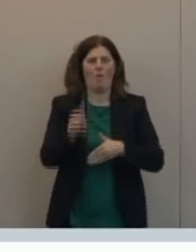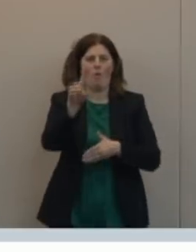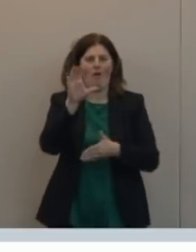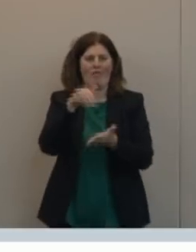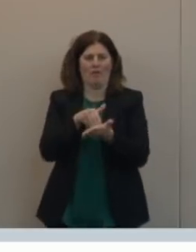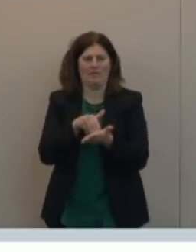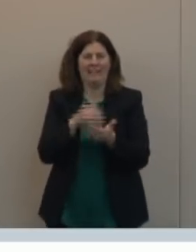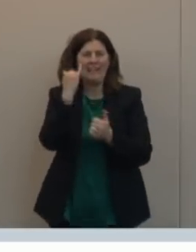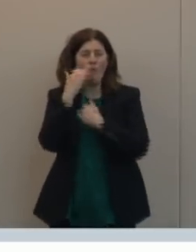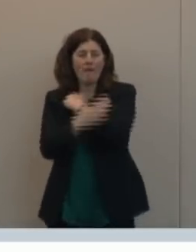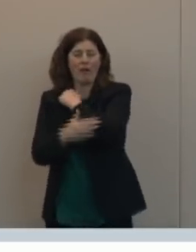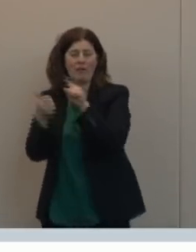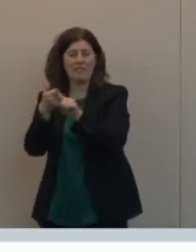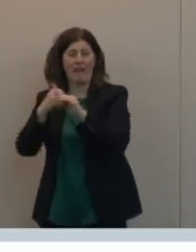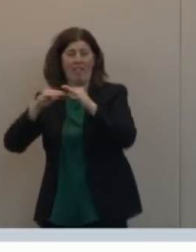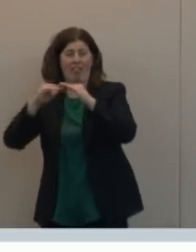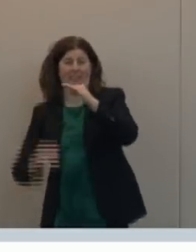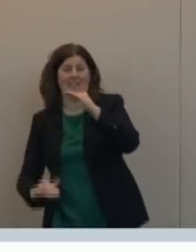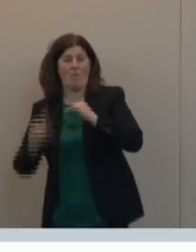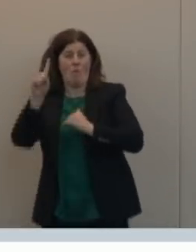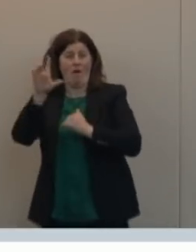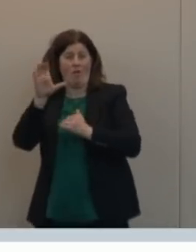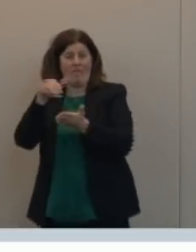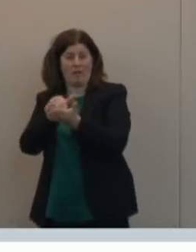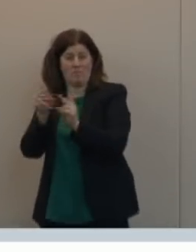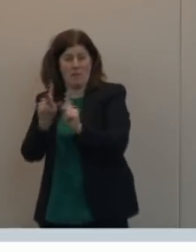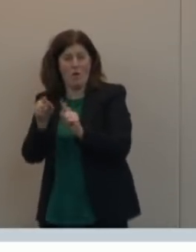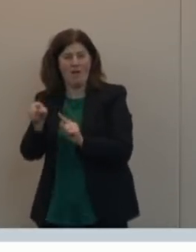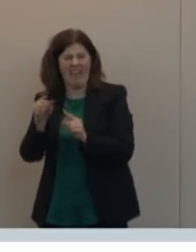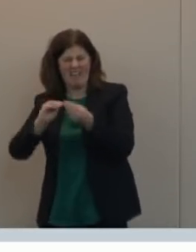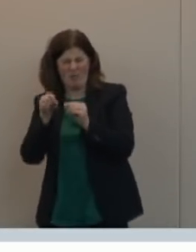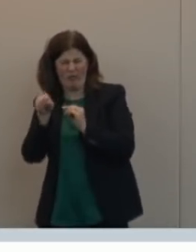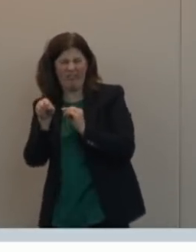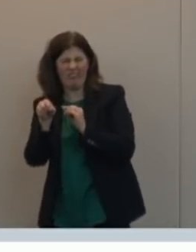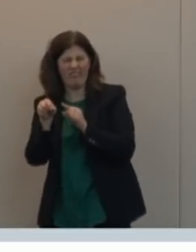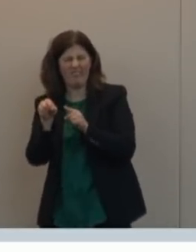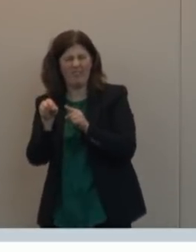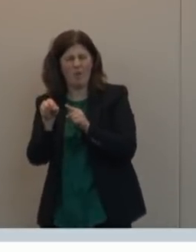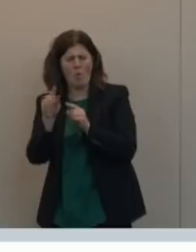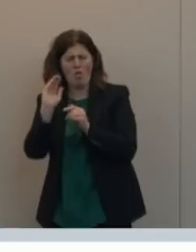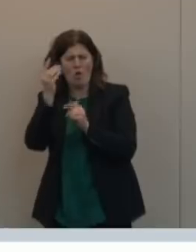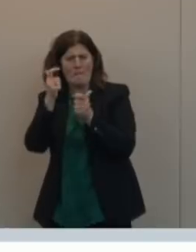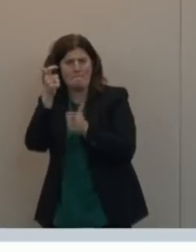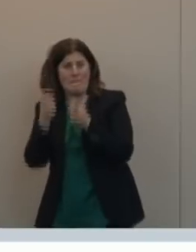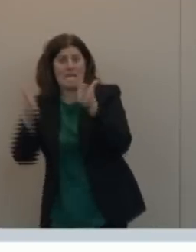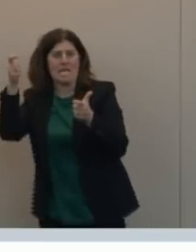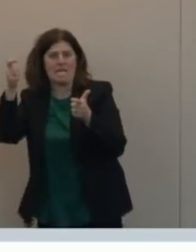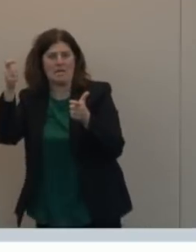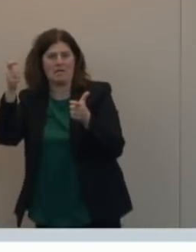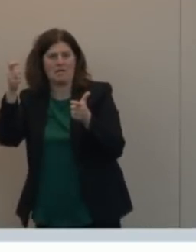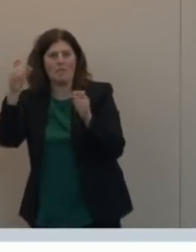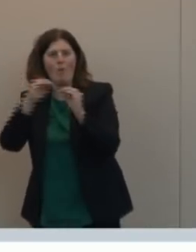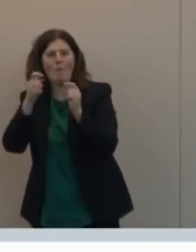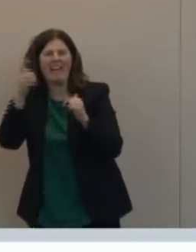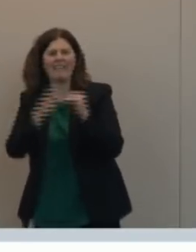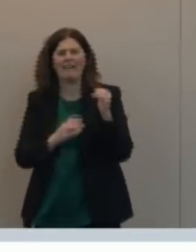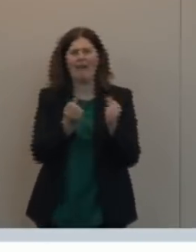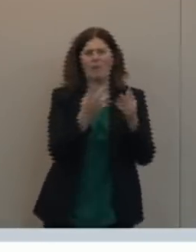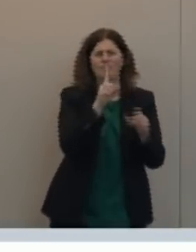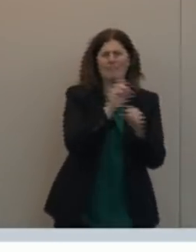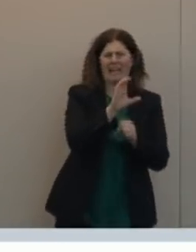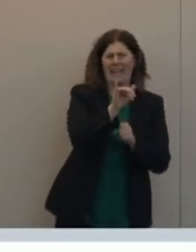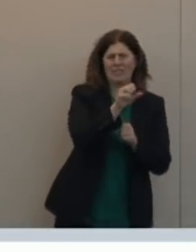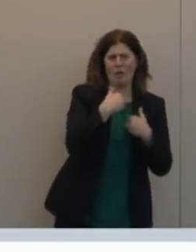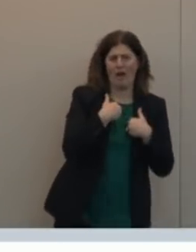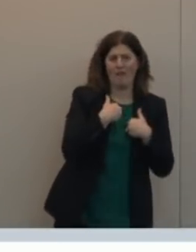a county that has less than 100,000 people, this number here will be bigger than the number of cases you're used to seeing. And